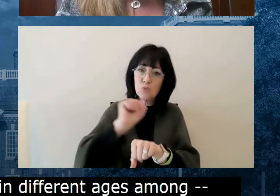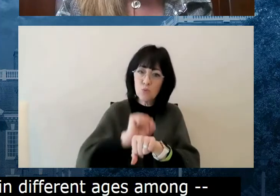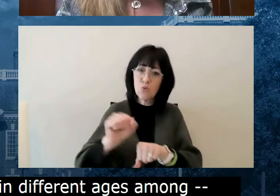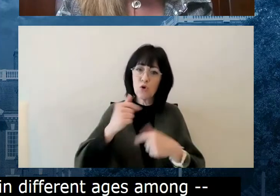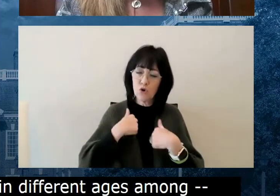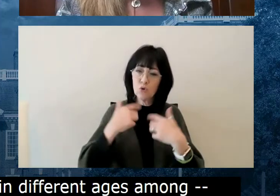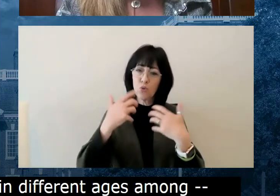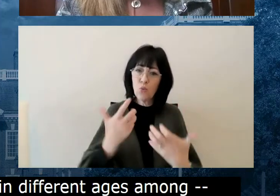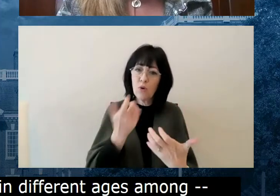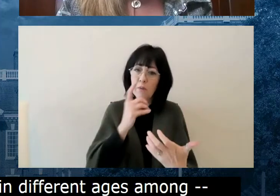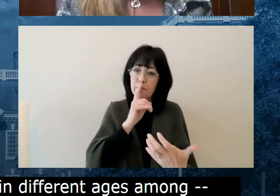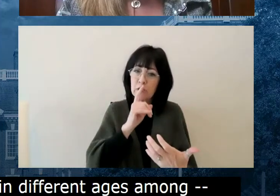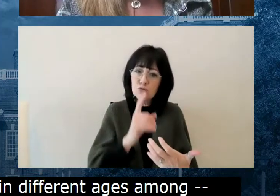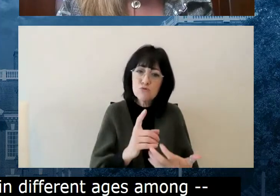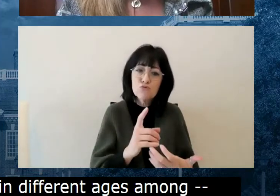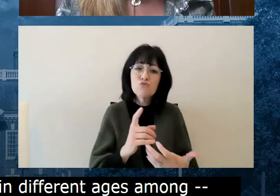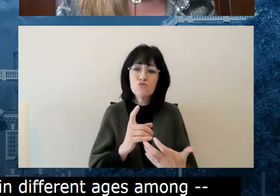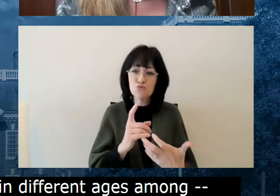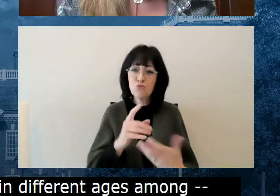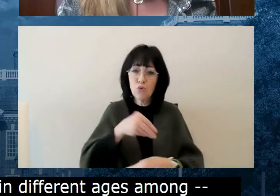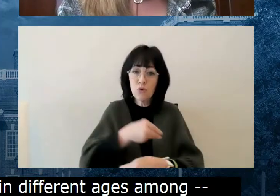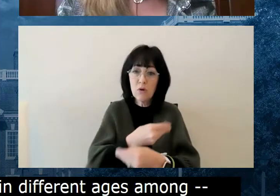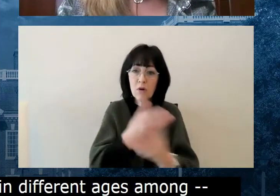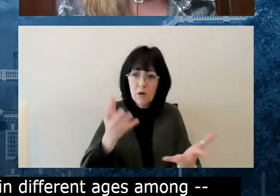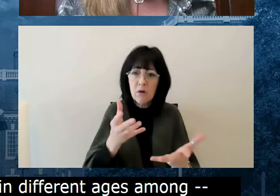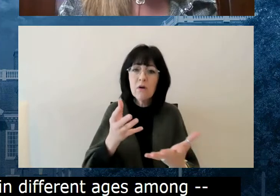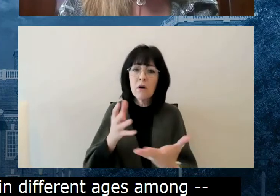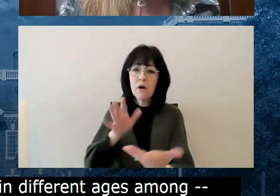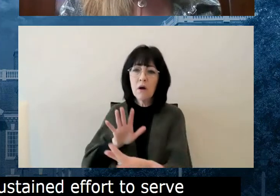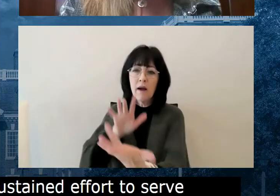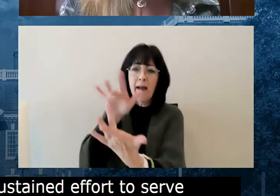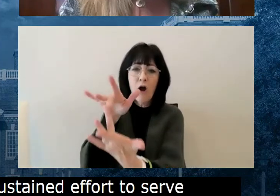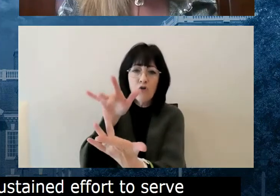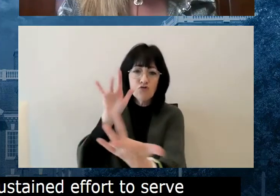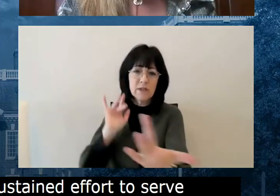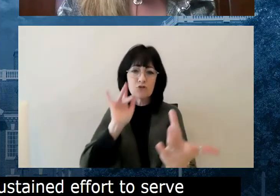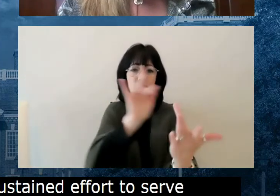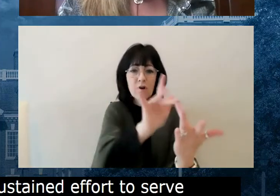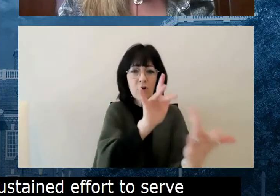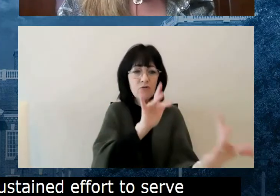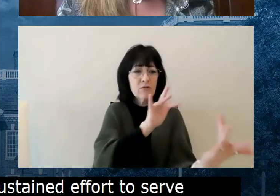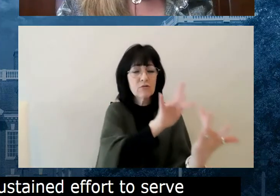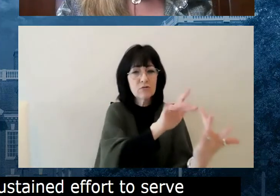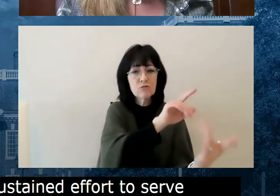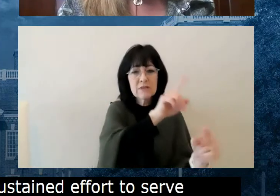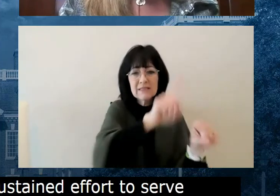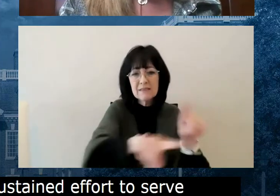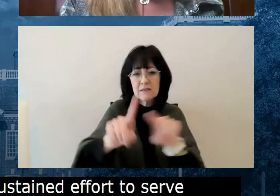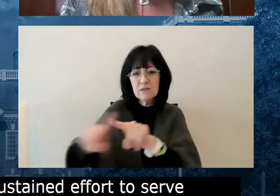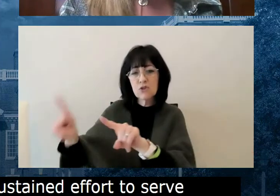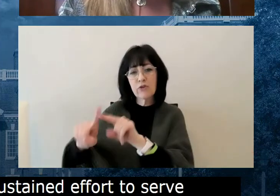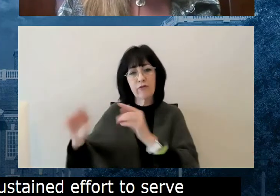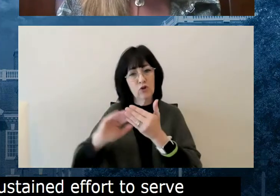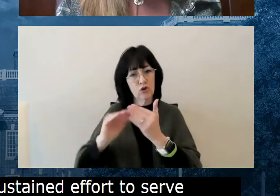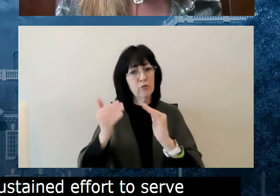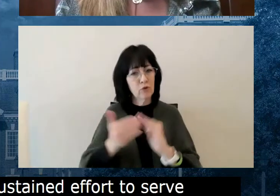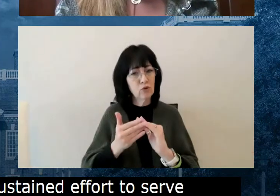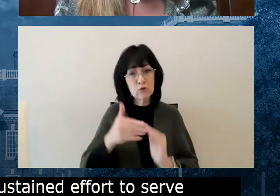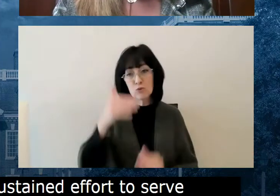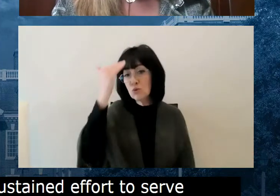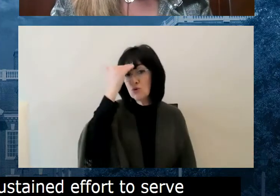underserved communities has been working. We still know that we have a ways to